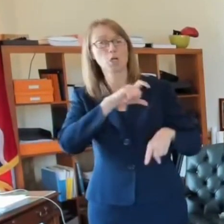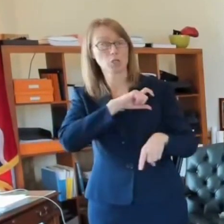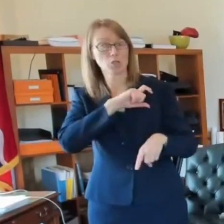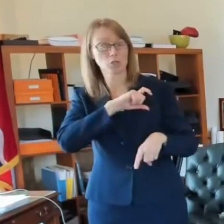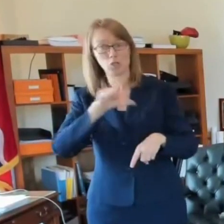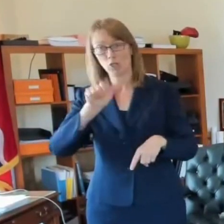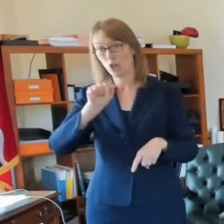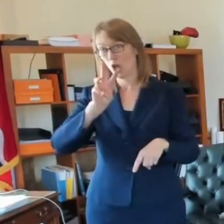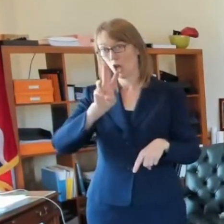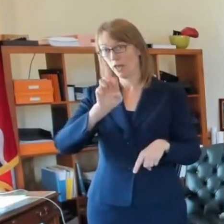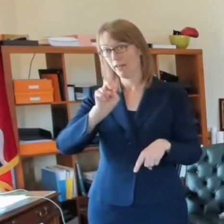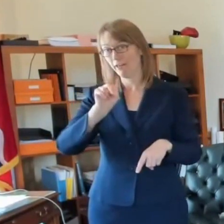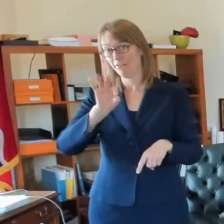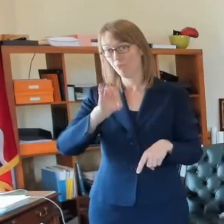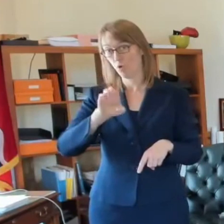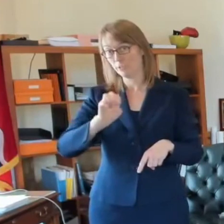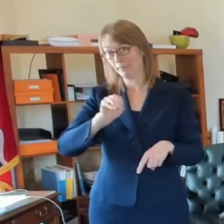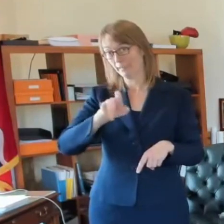And,